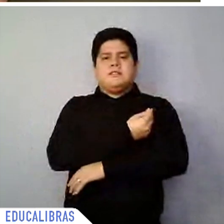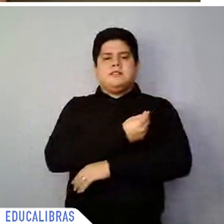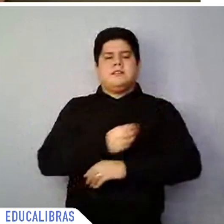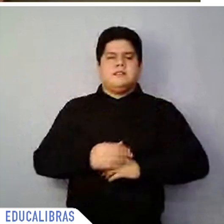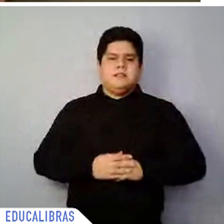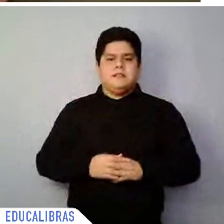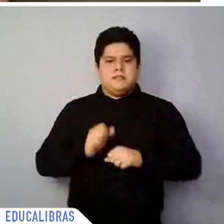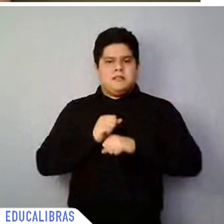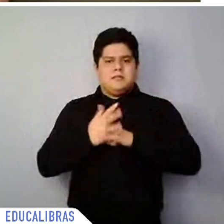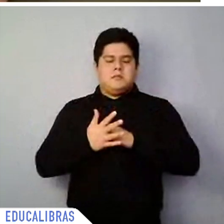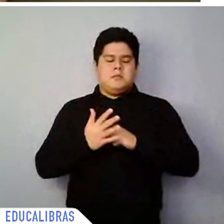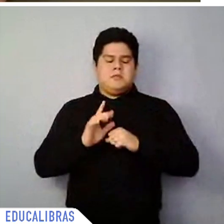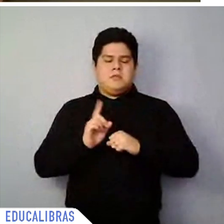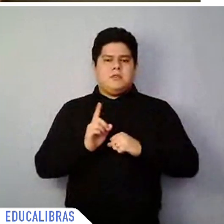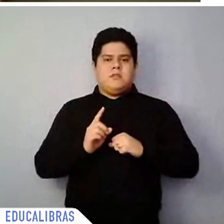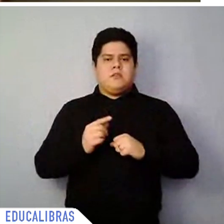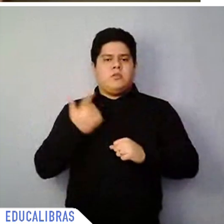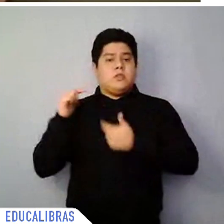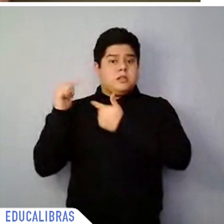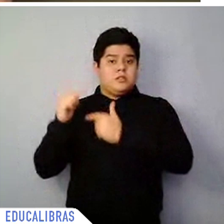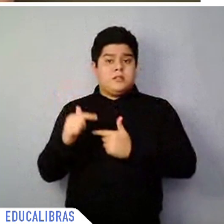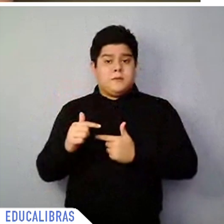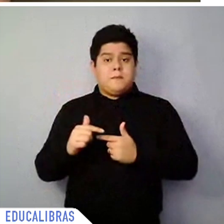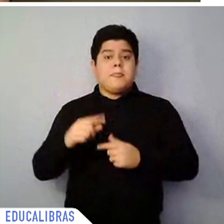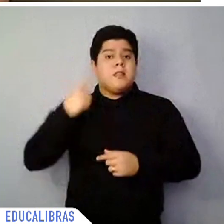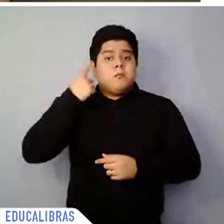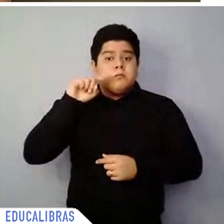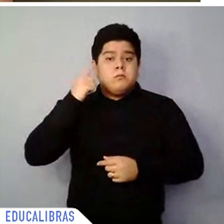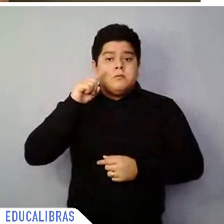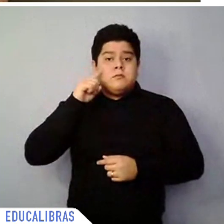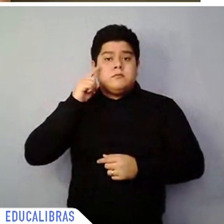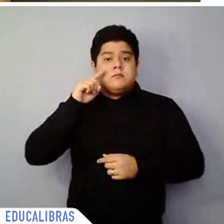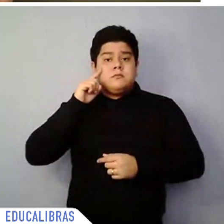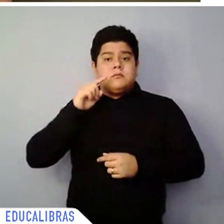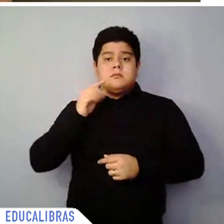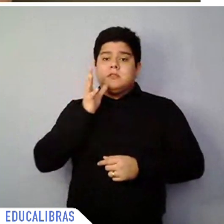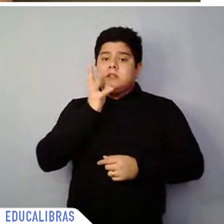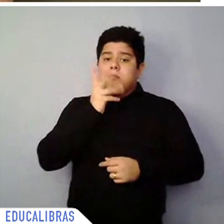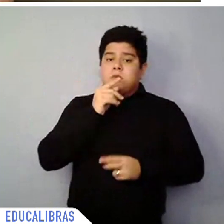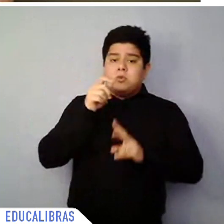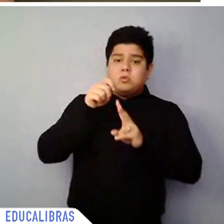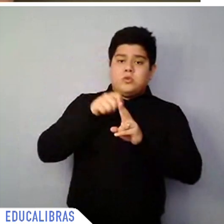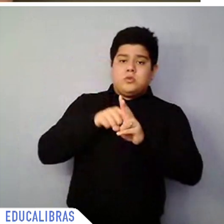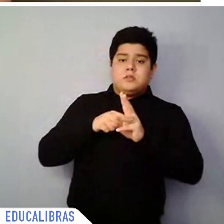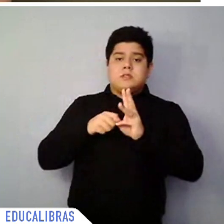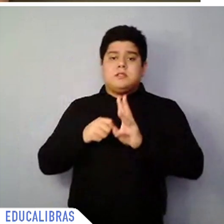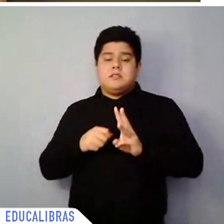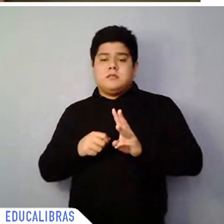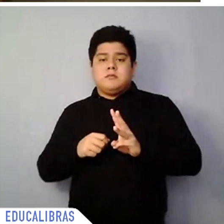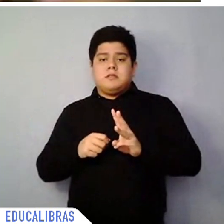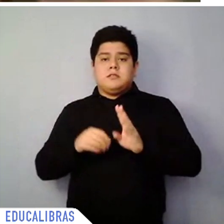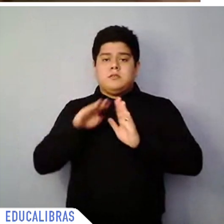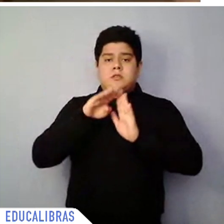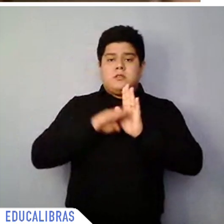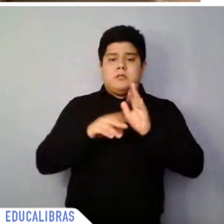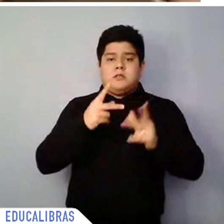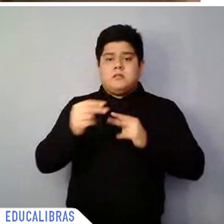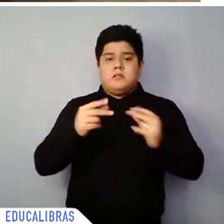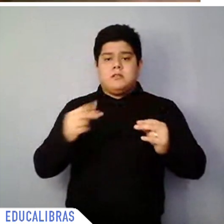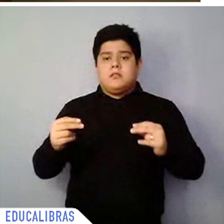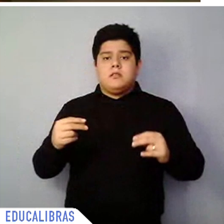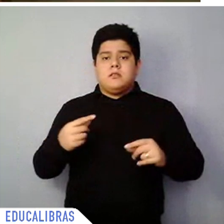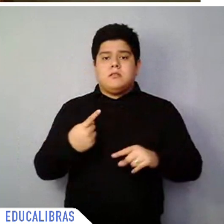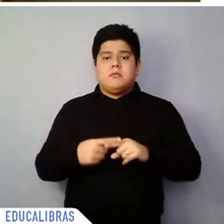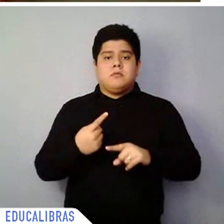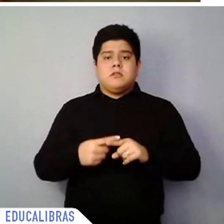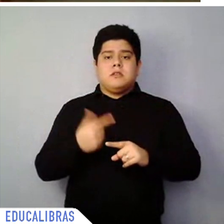prescription. You then have to traditionally, you would have to need a prescription, go to a doctor to then be